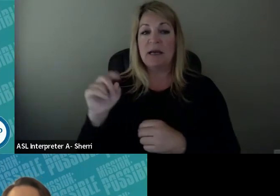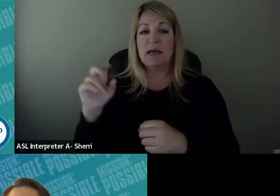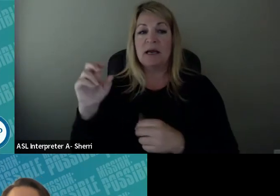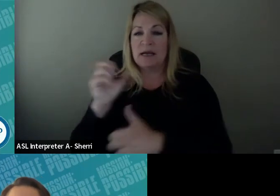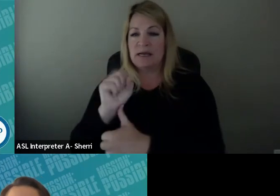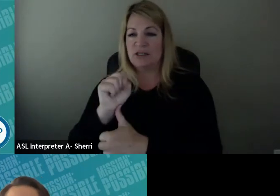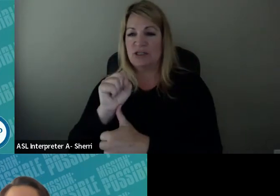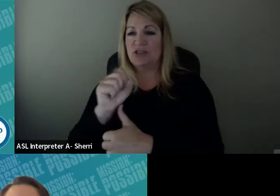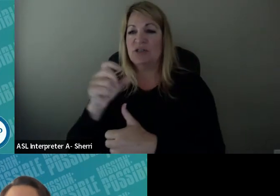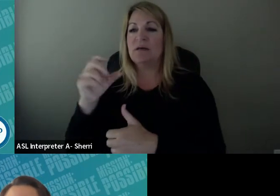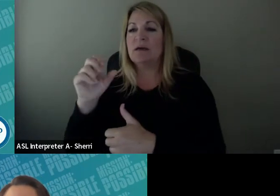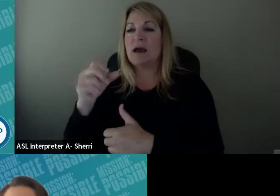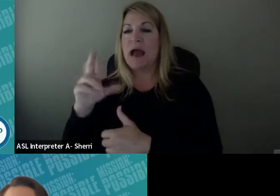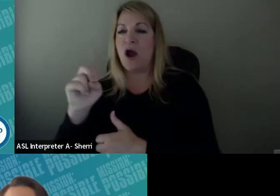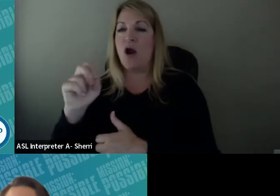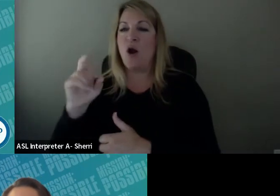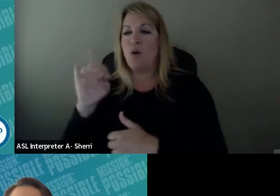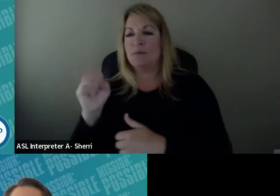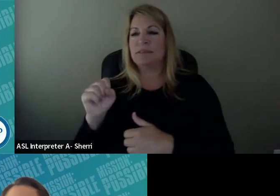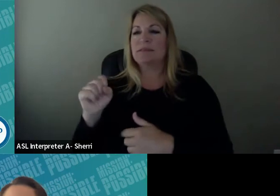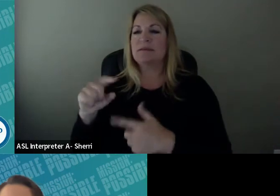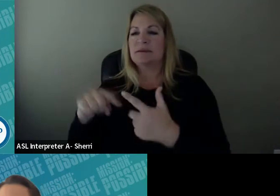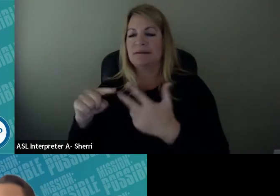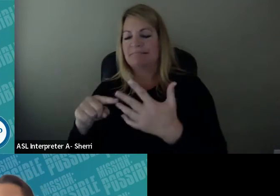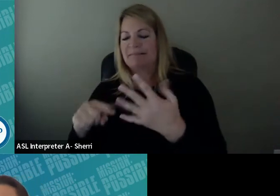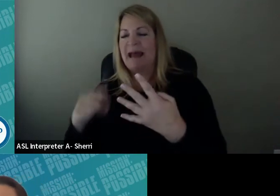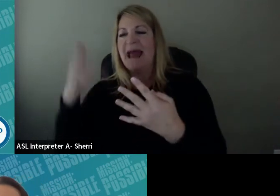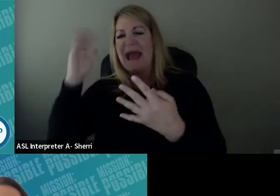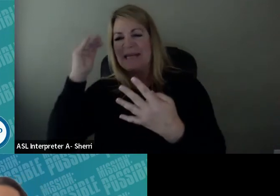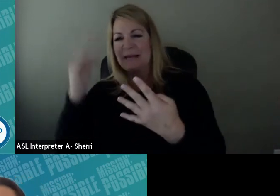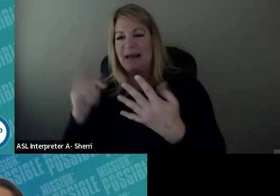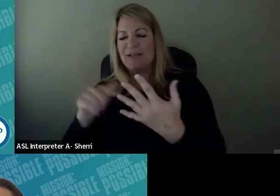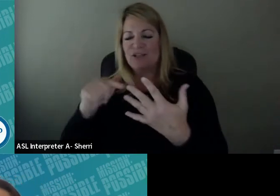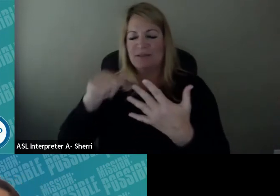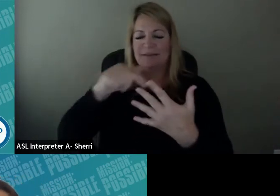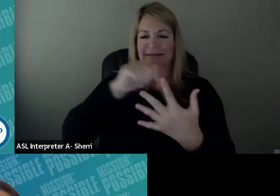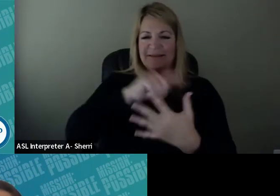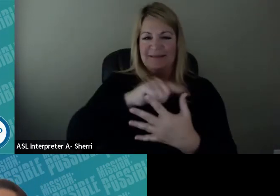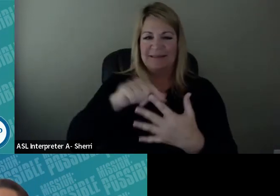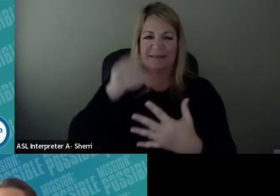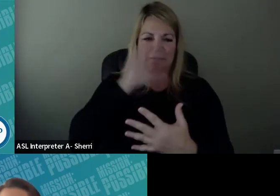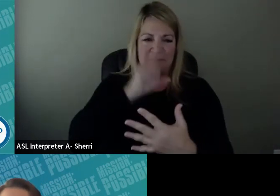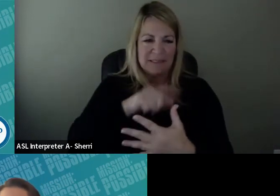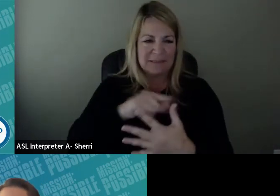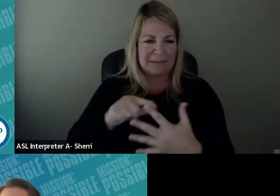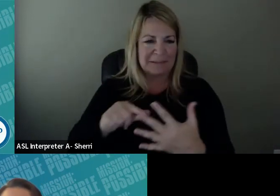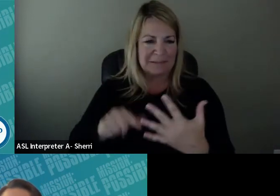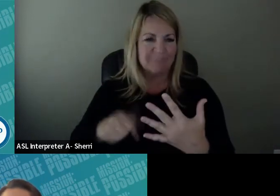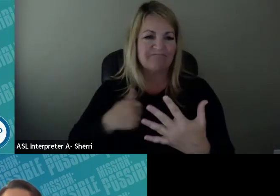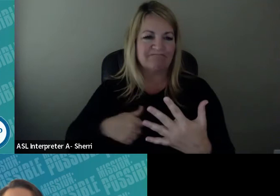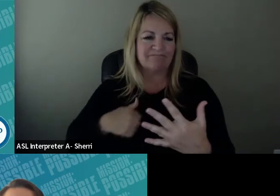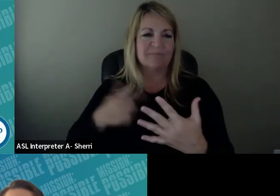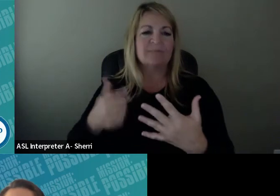attitudes, responsibilities, and expectations. It is a tool developed by one of our co-teaching gurus,